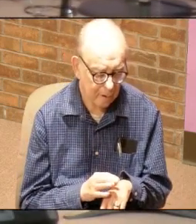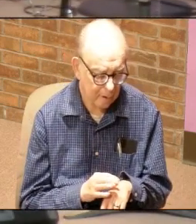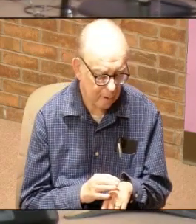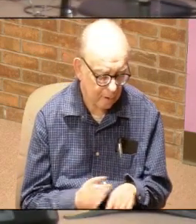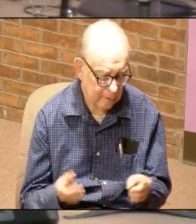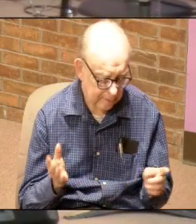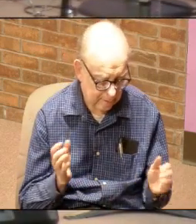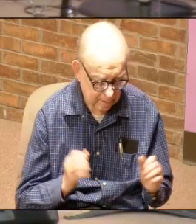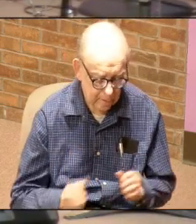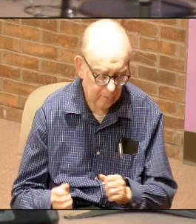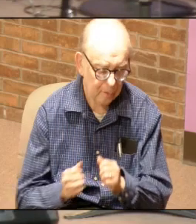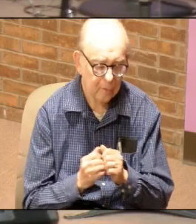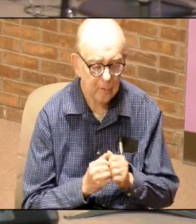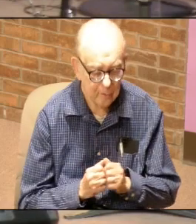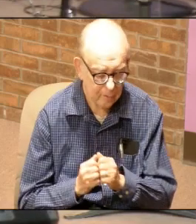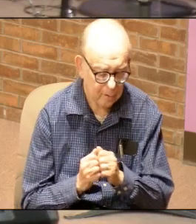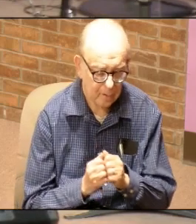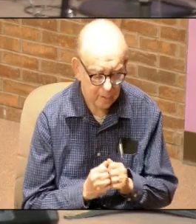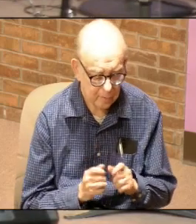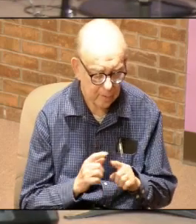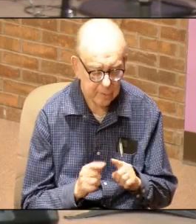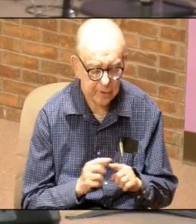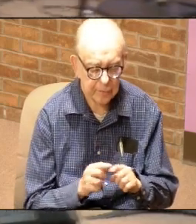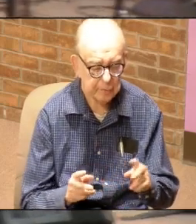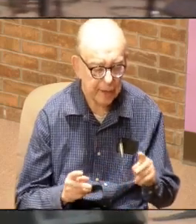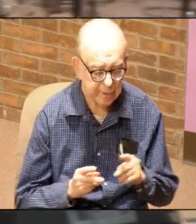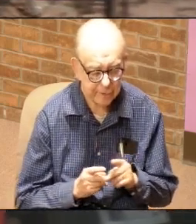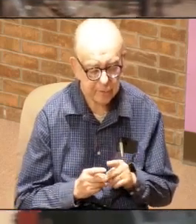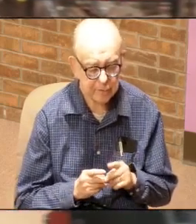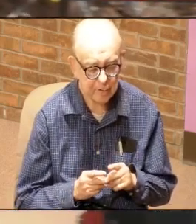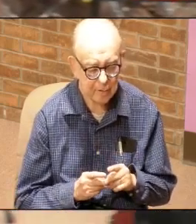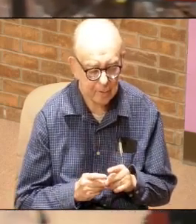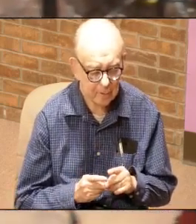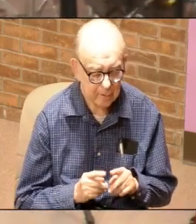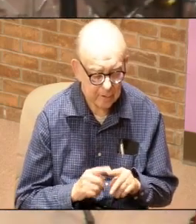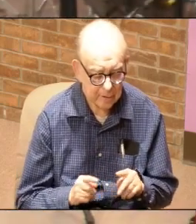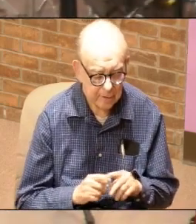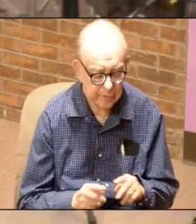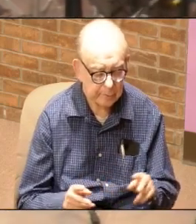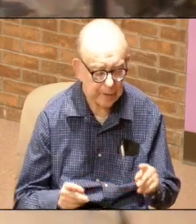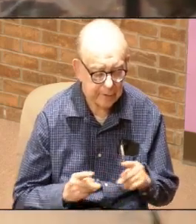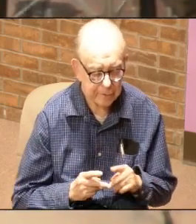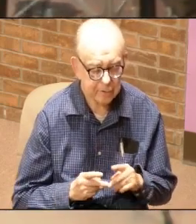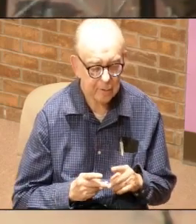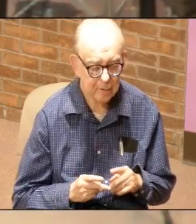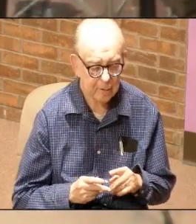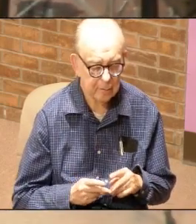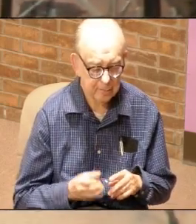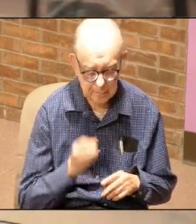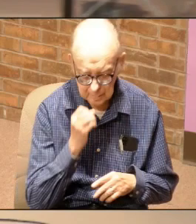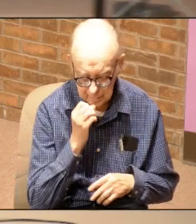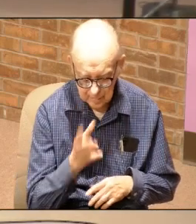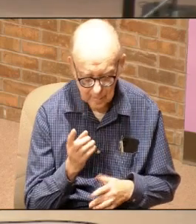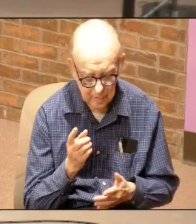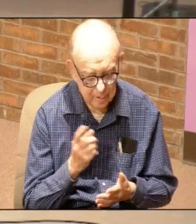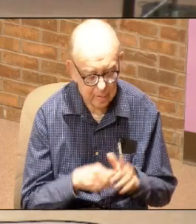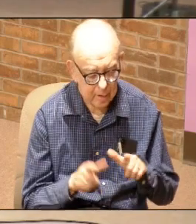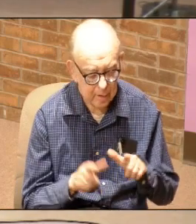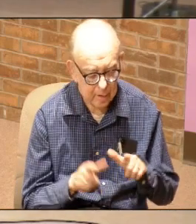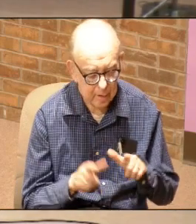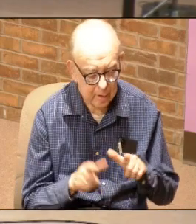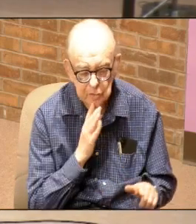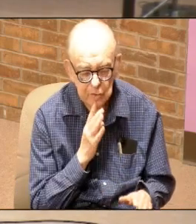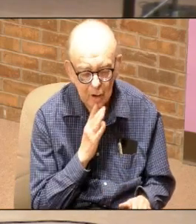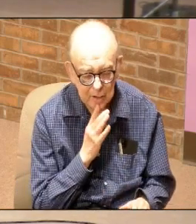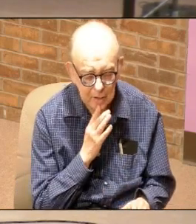that has been gathering in different places, in different spots. I don't care what language you